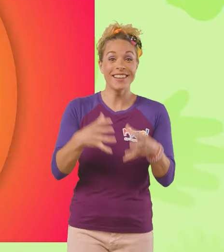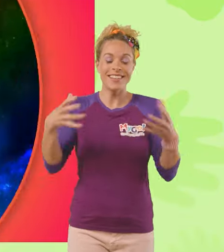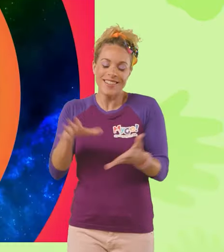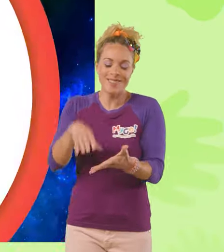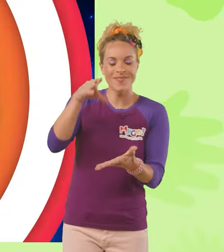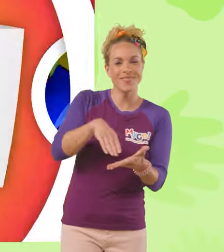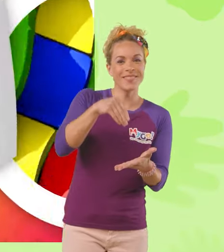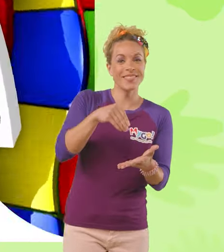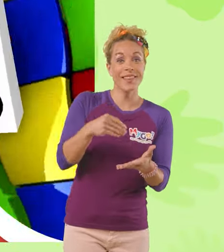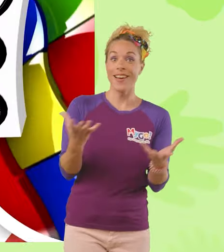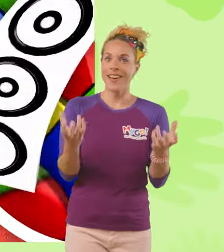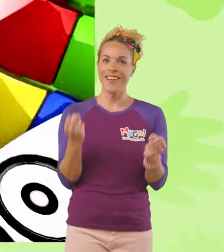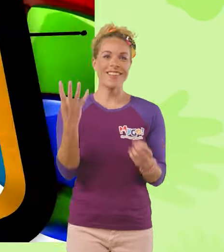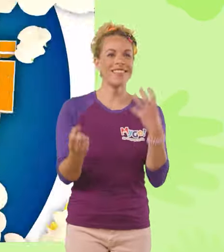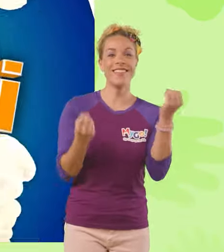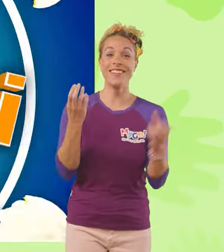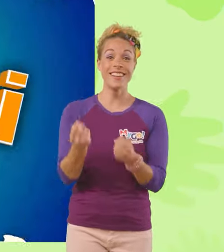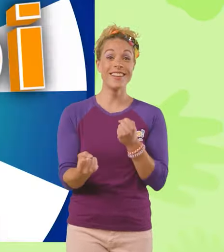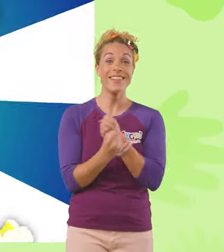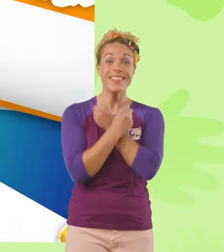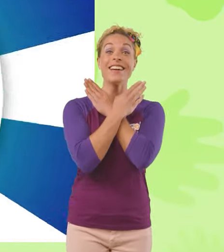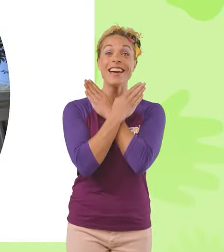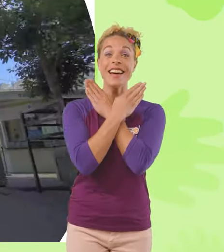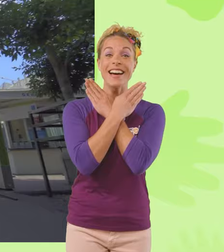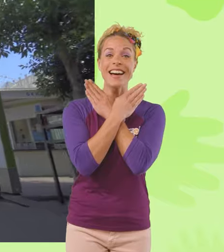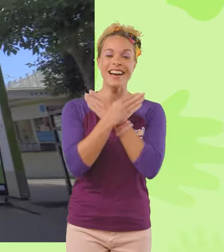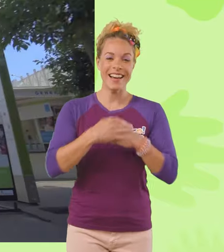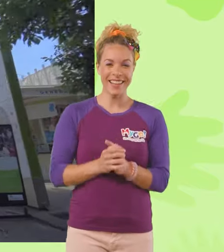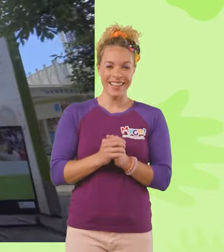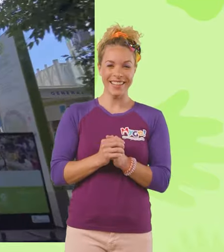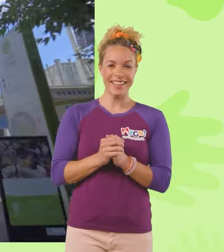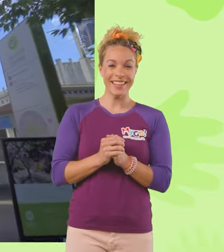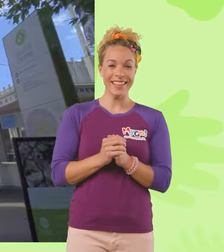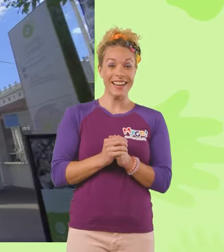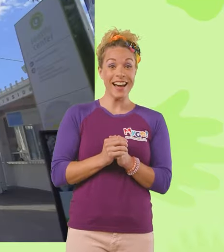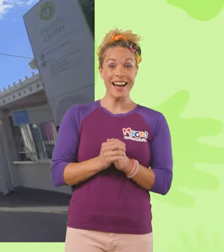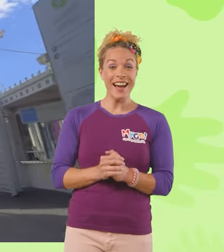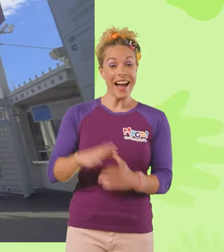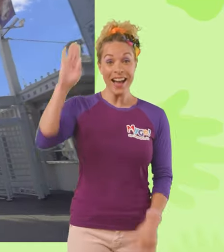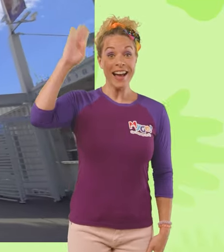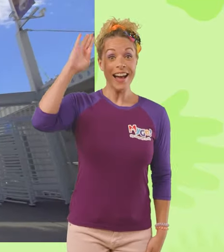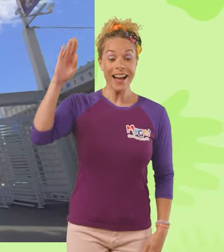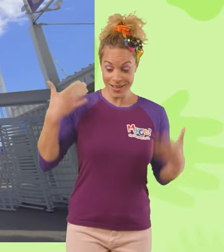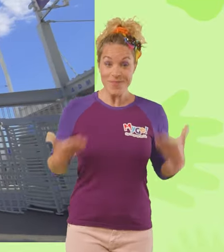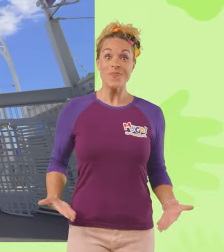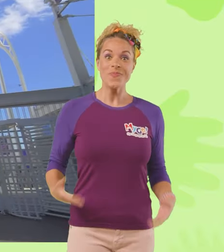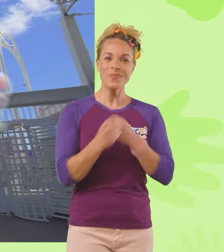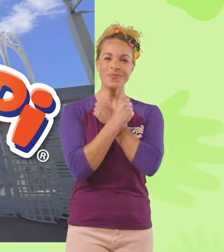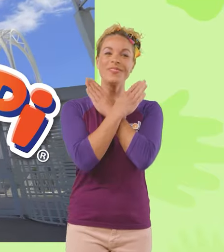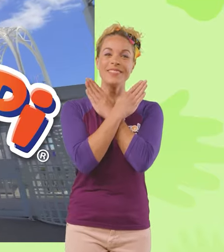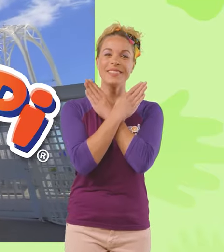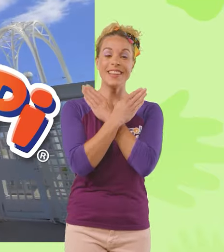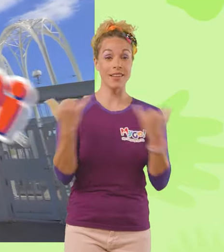So much to learn about. It'll make you want to shout. Blippi! Woohoo! Hey, it's me,